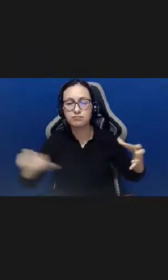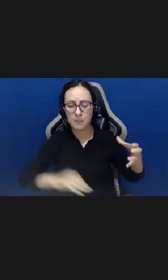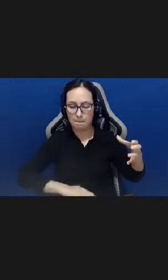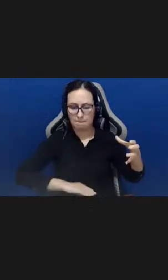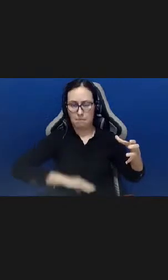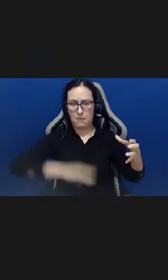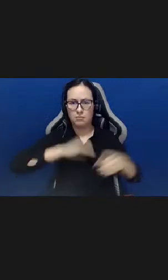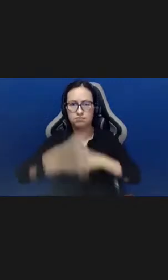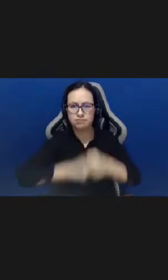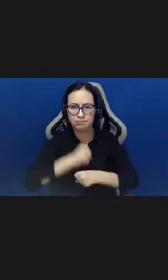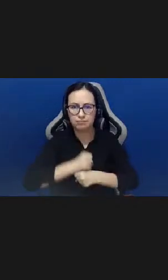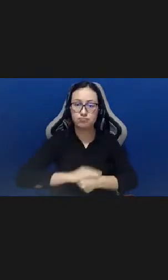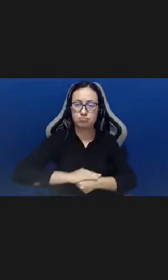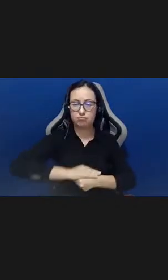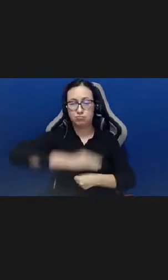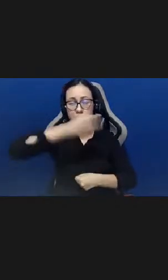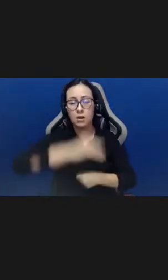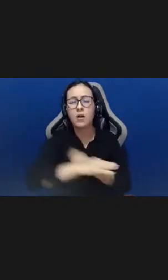so